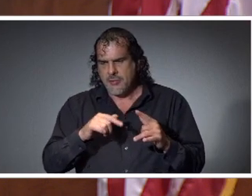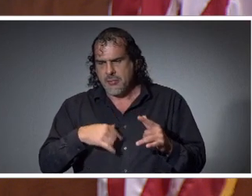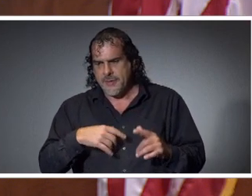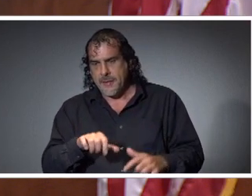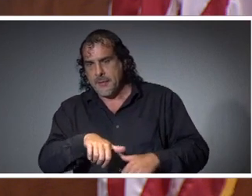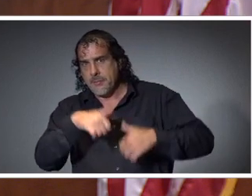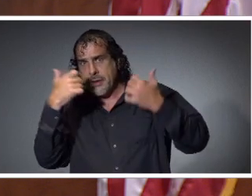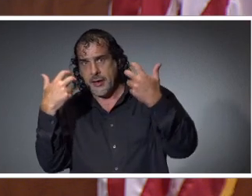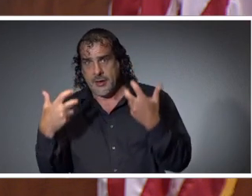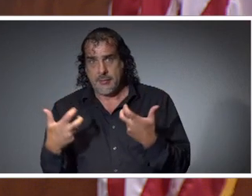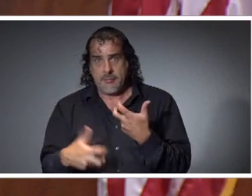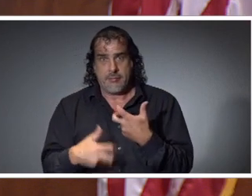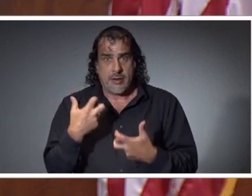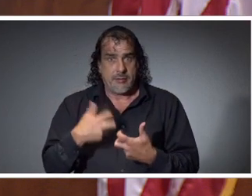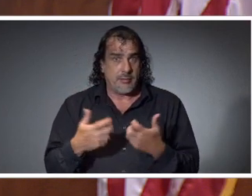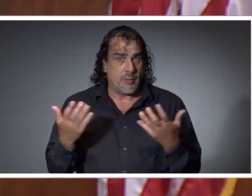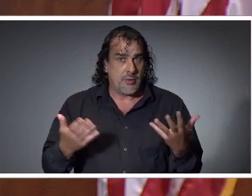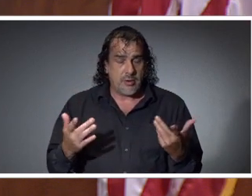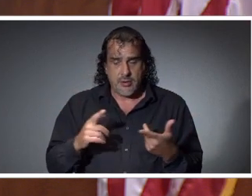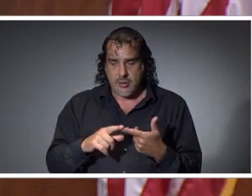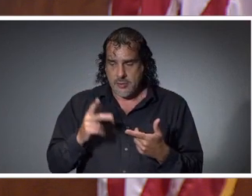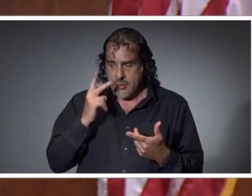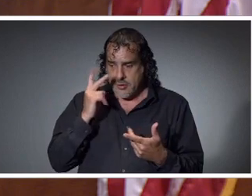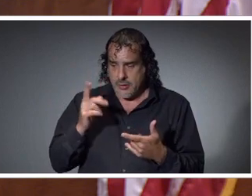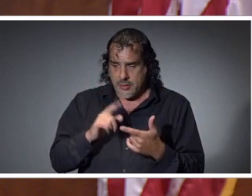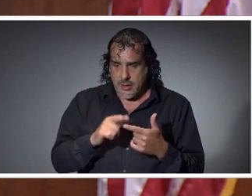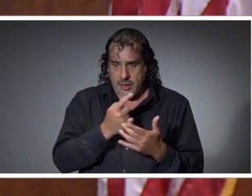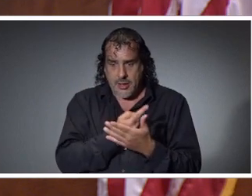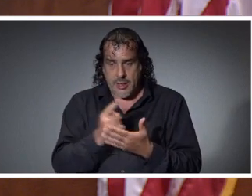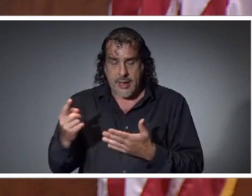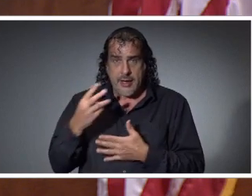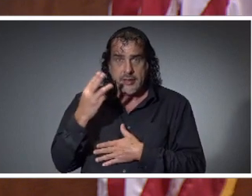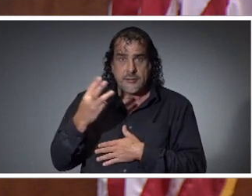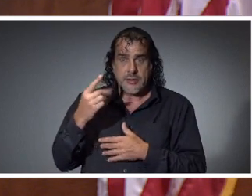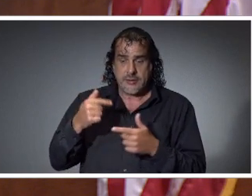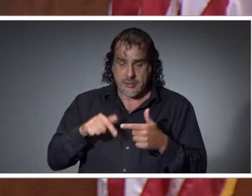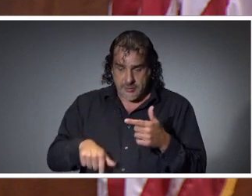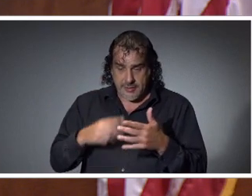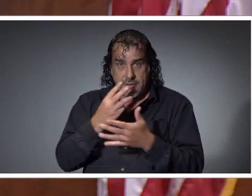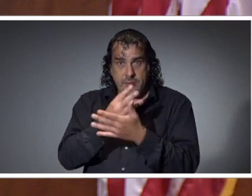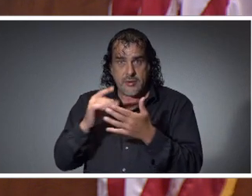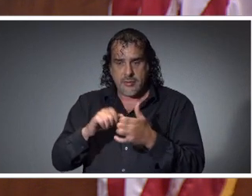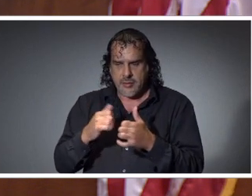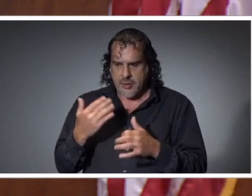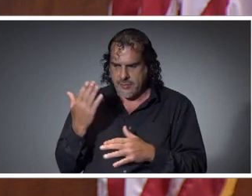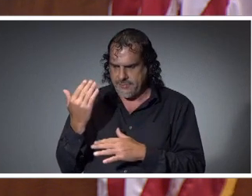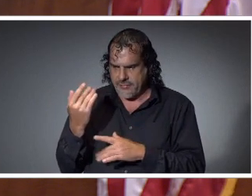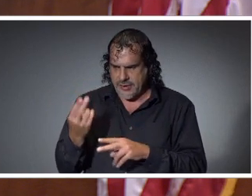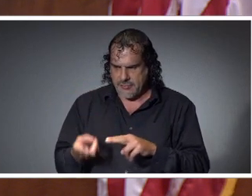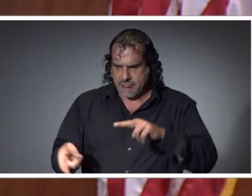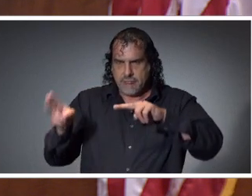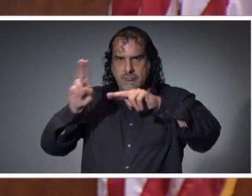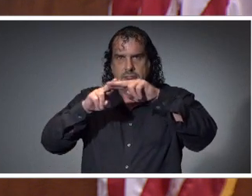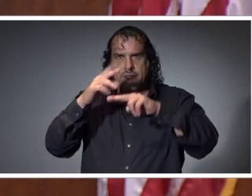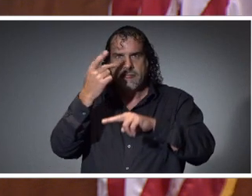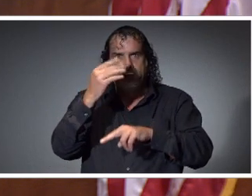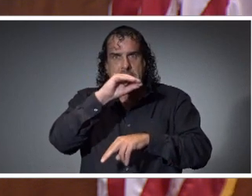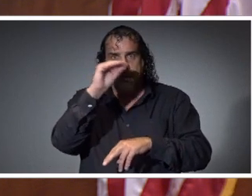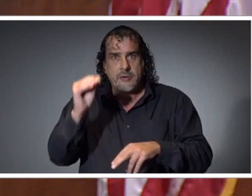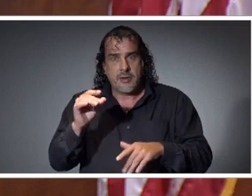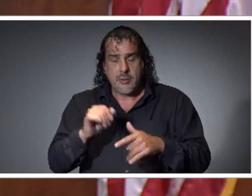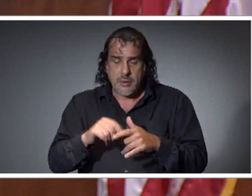challenge as I see it is, if you look at last Wednesday compared to this Wednesday, we actually had about a 15% increase. And so we'll see what the next few